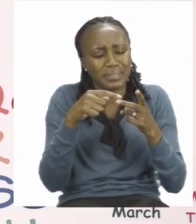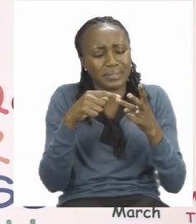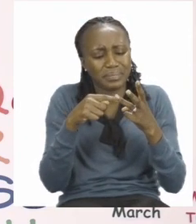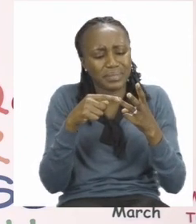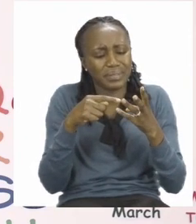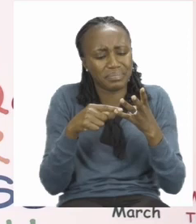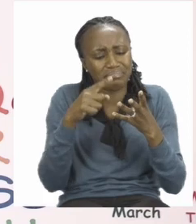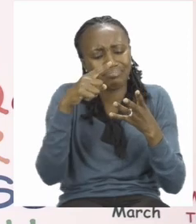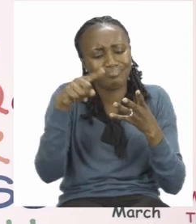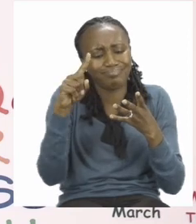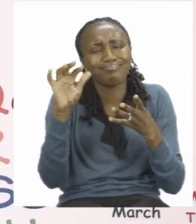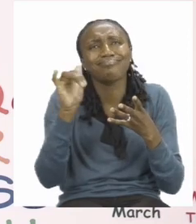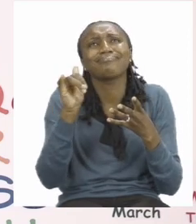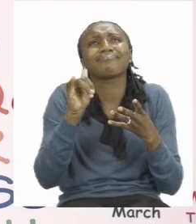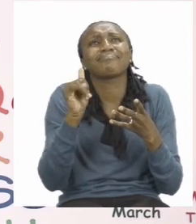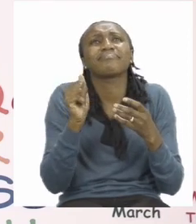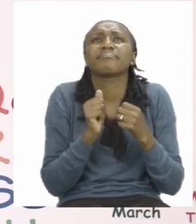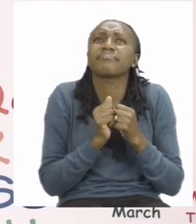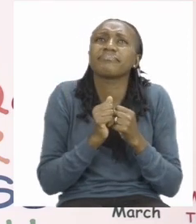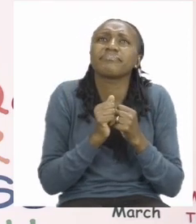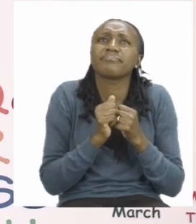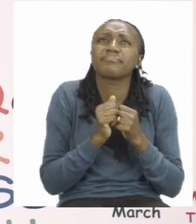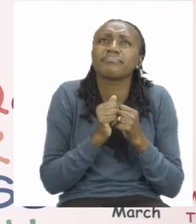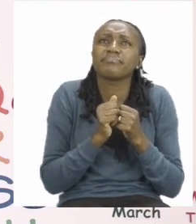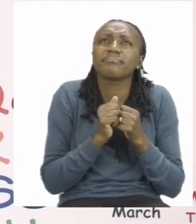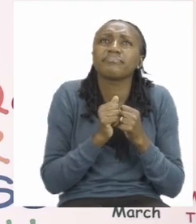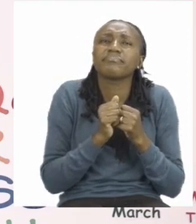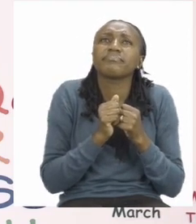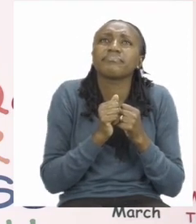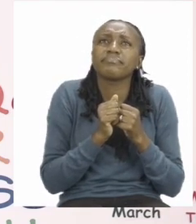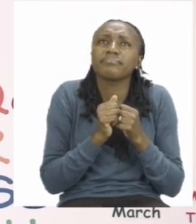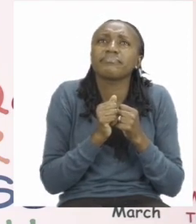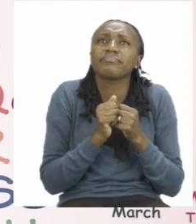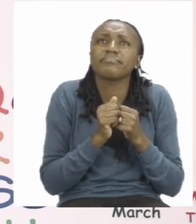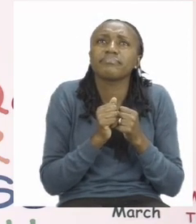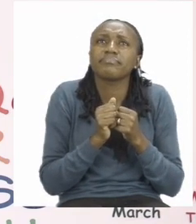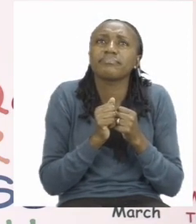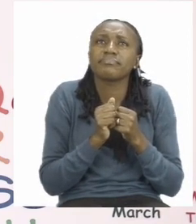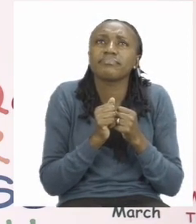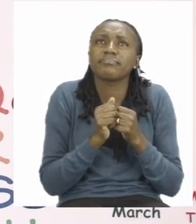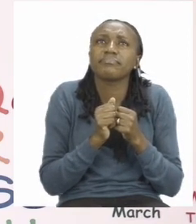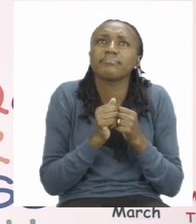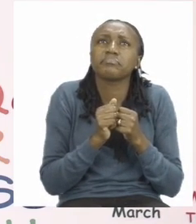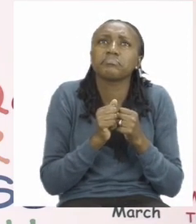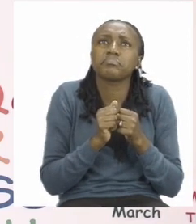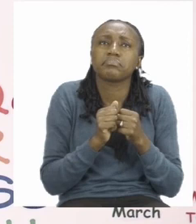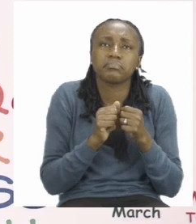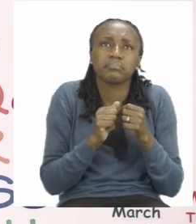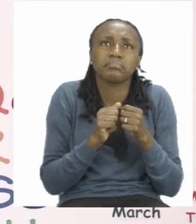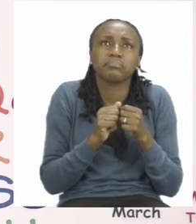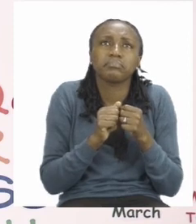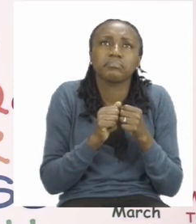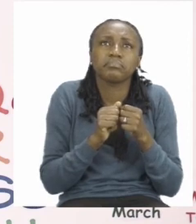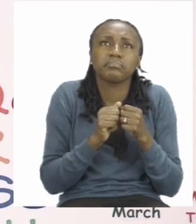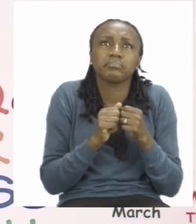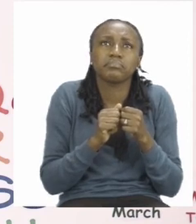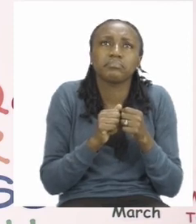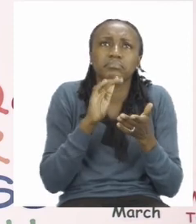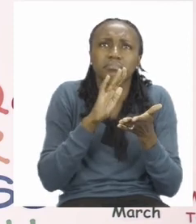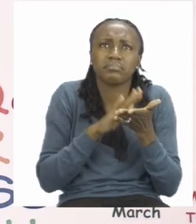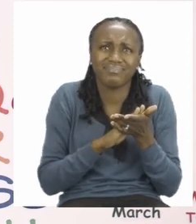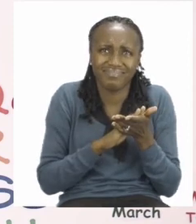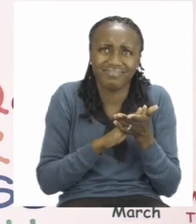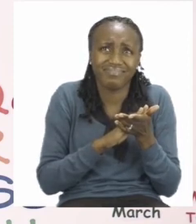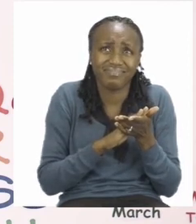best fits our sentence. The pond was full and of